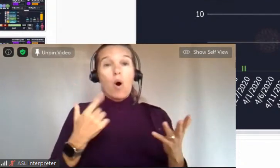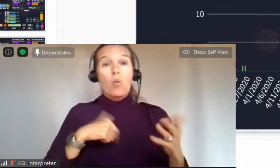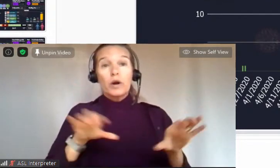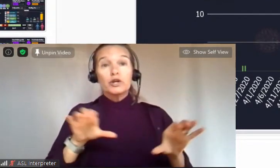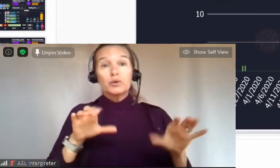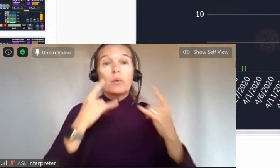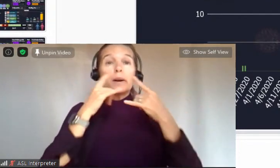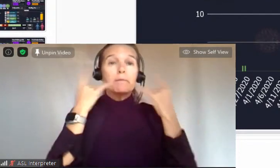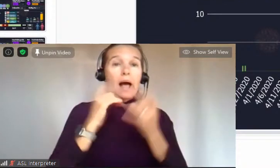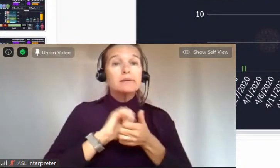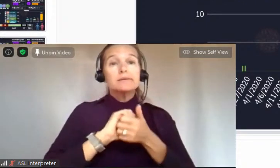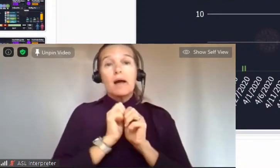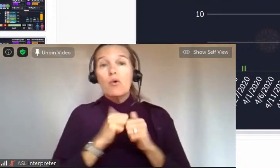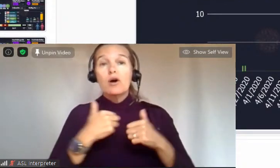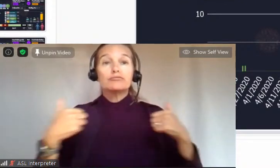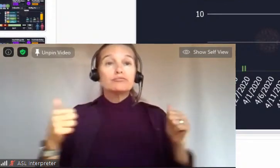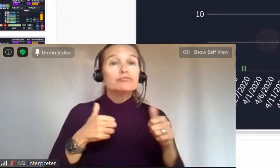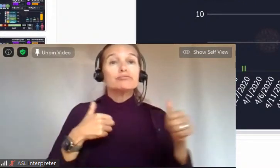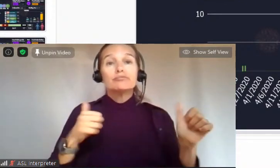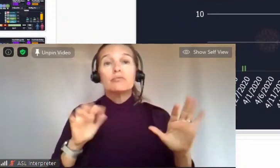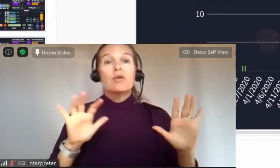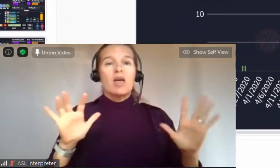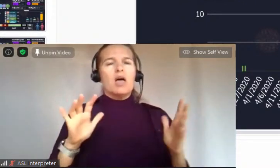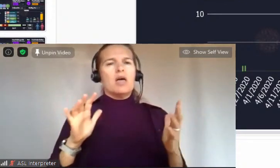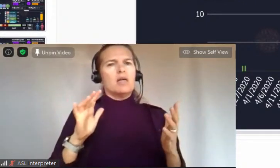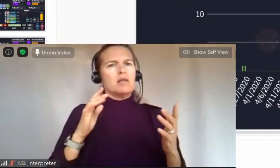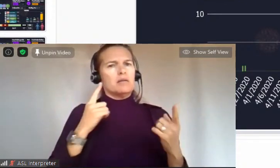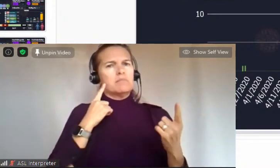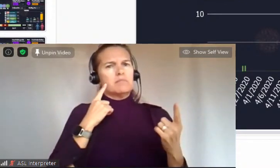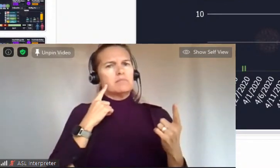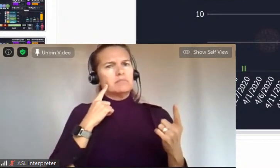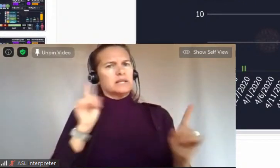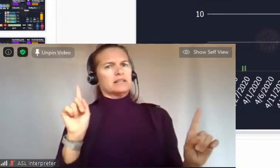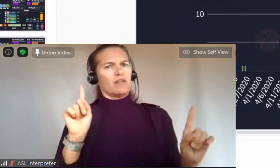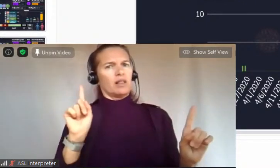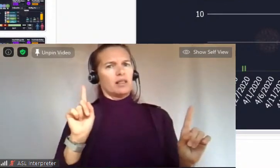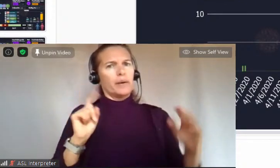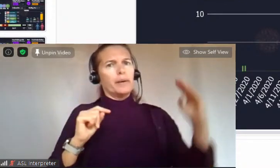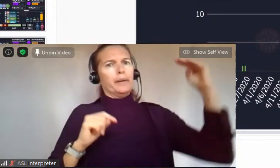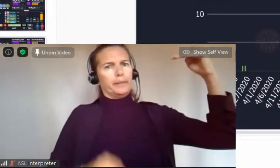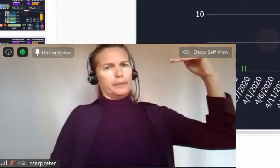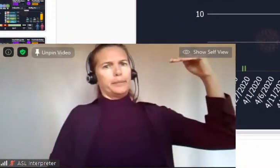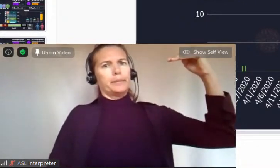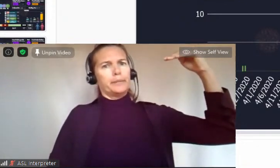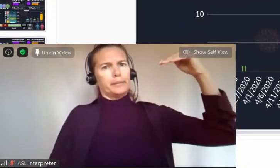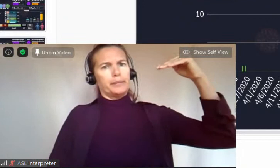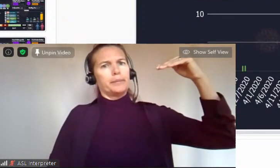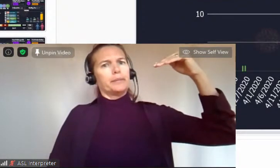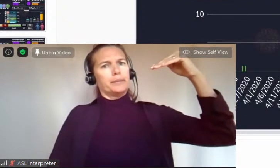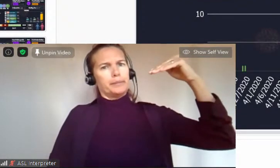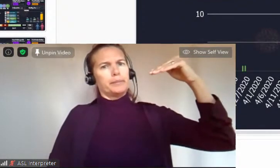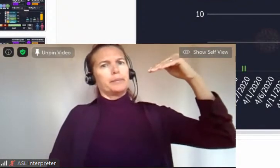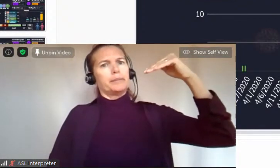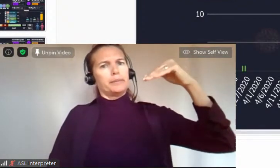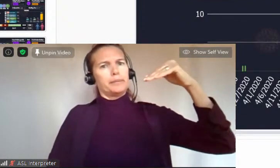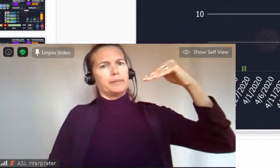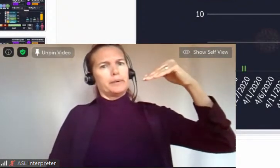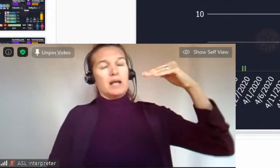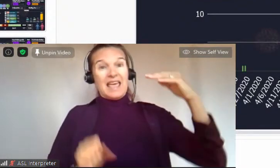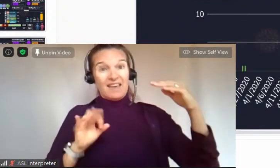doing it. And the danger is this weekend. So if we keep going in this direction, I want to be